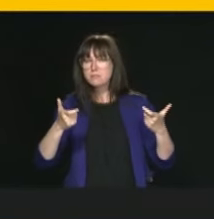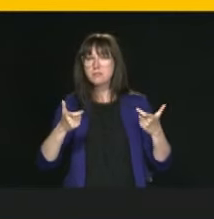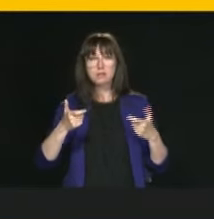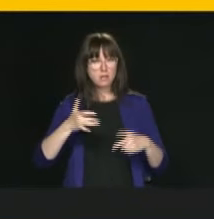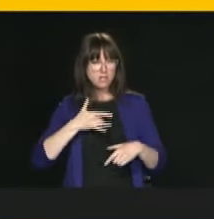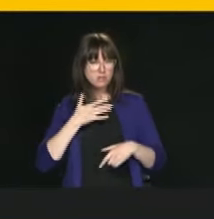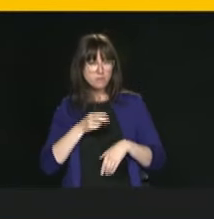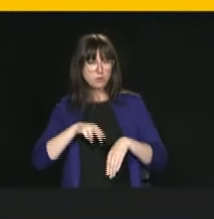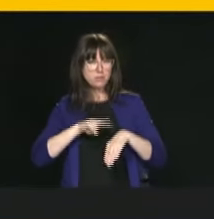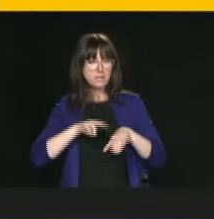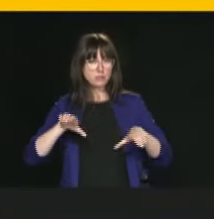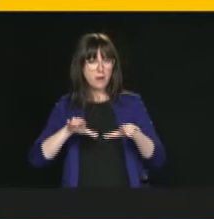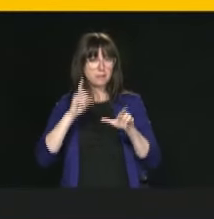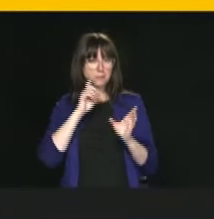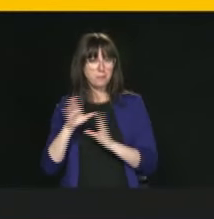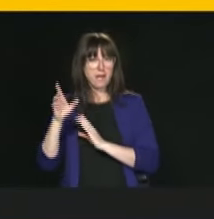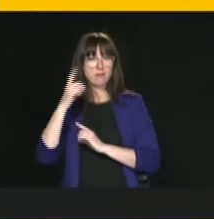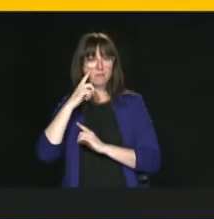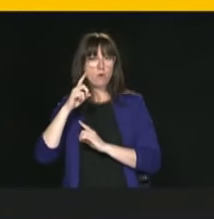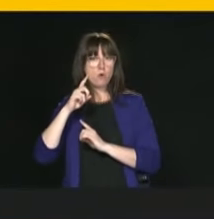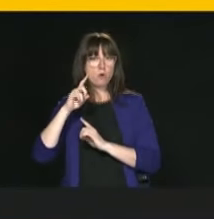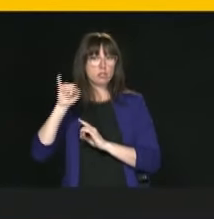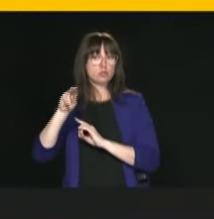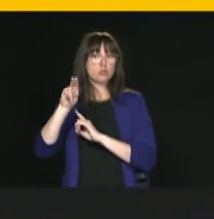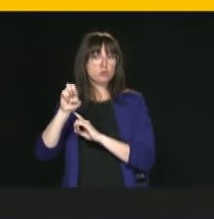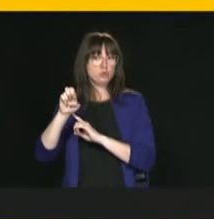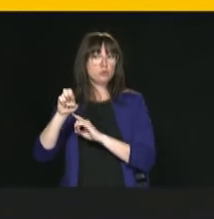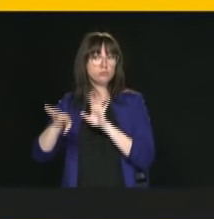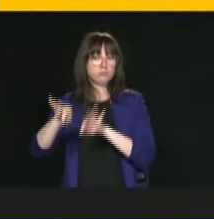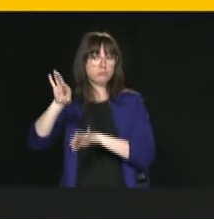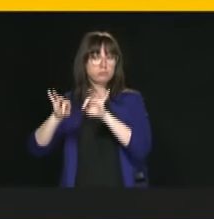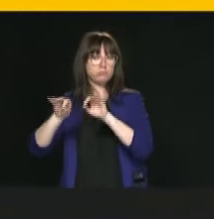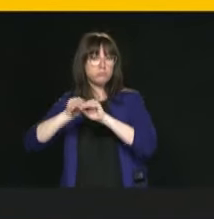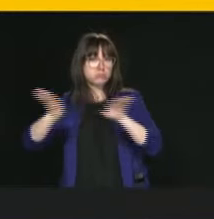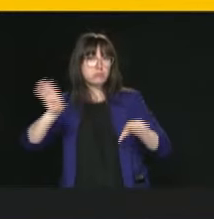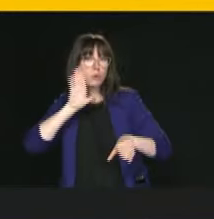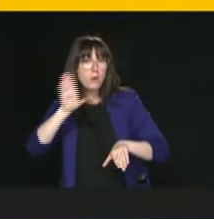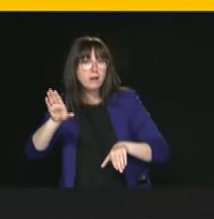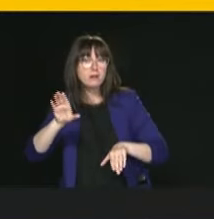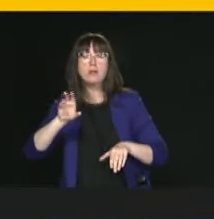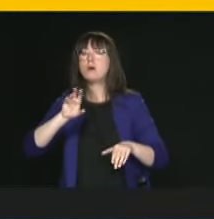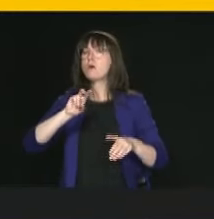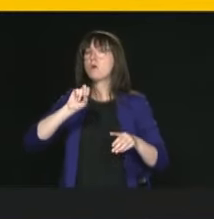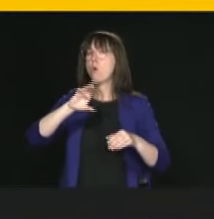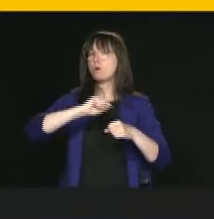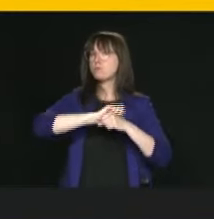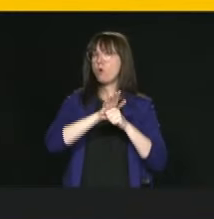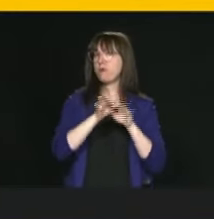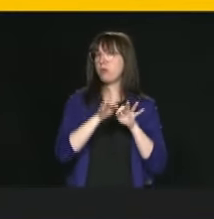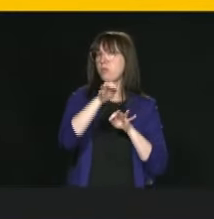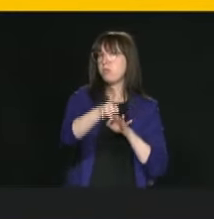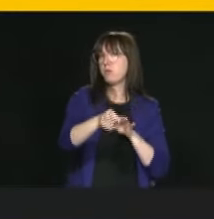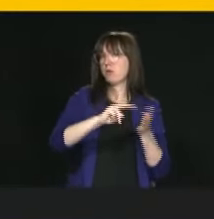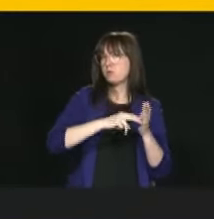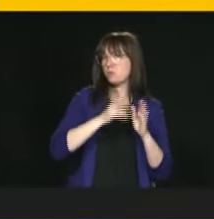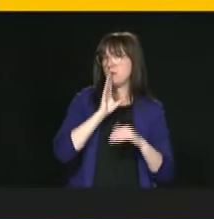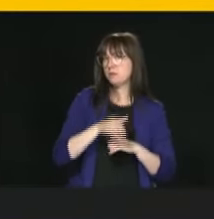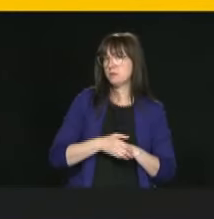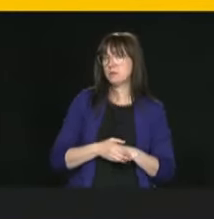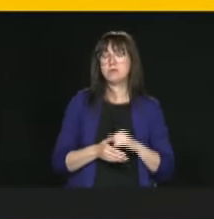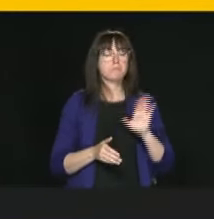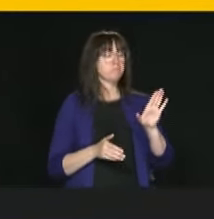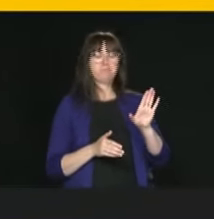Plan on the inquiry's findings in June as promised, or will COVID-19 delay this? No, the work that we're doing